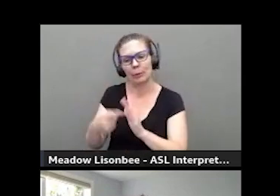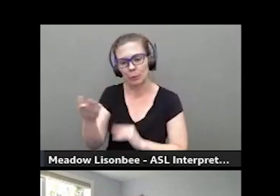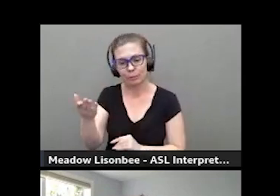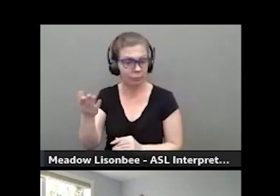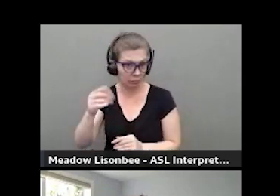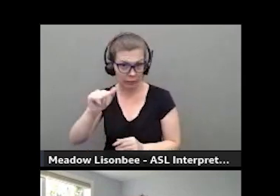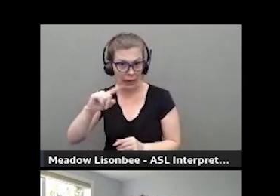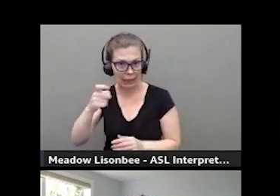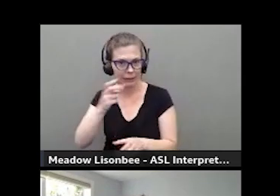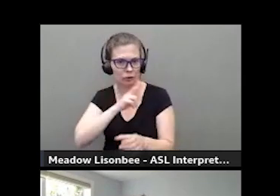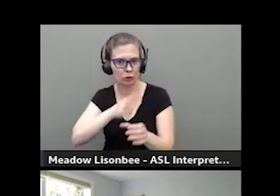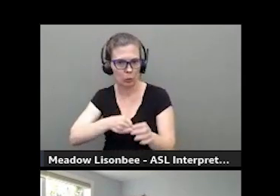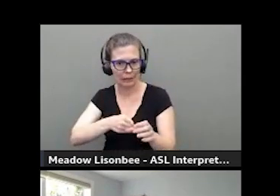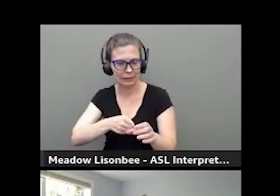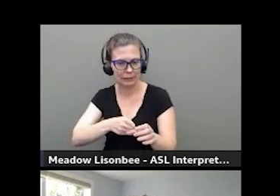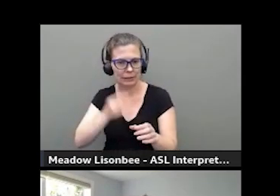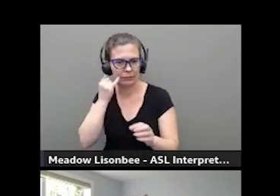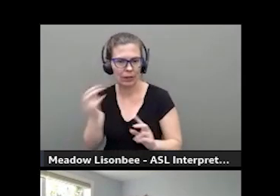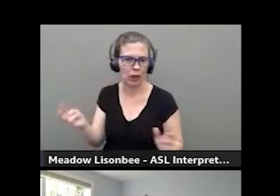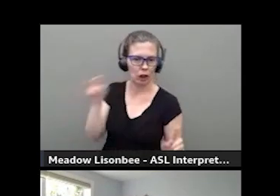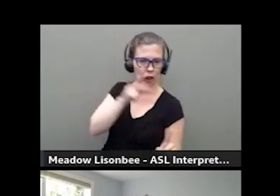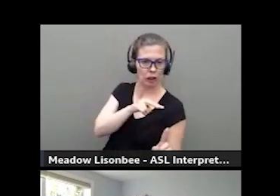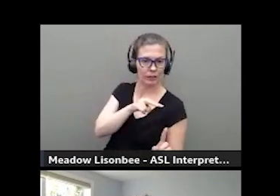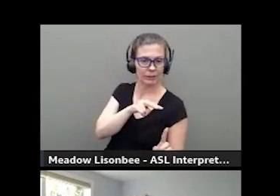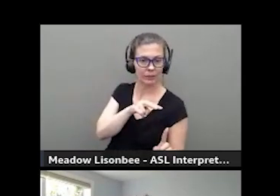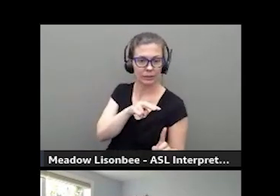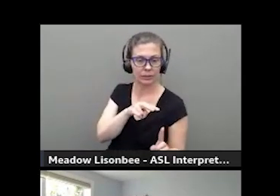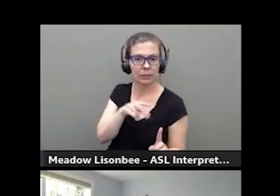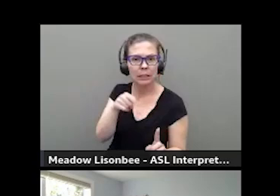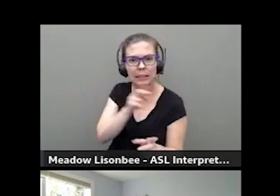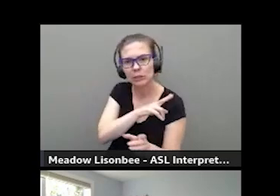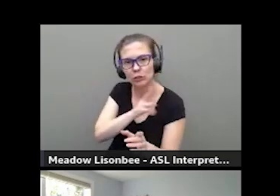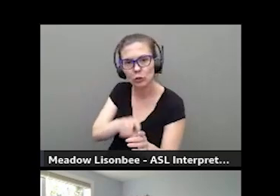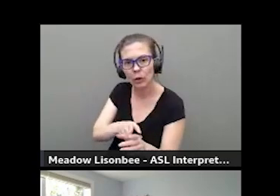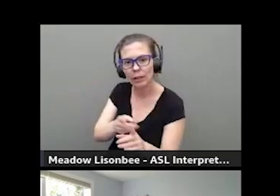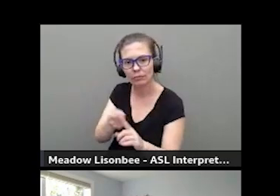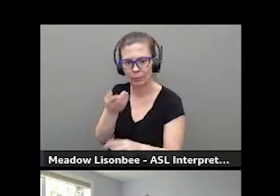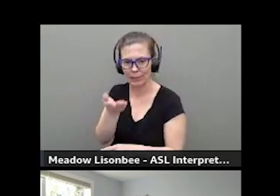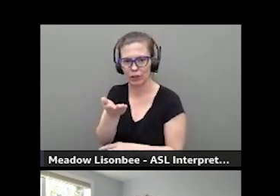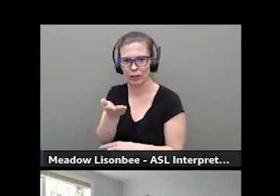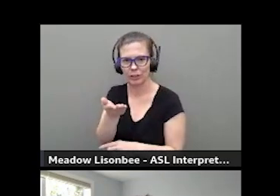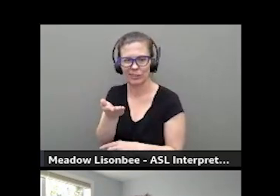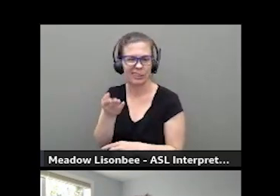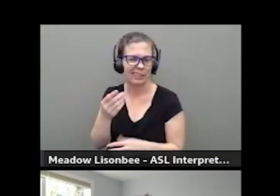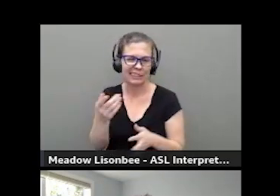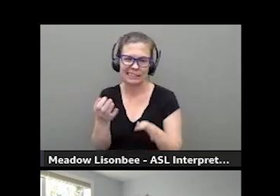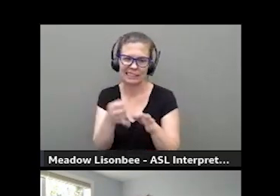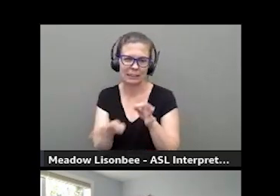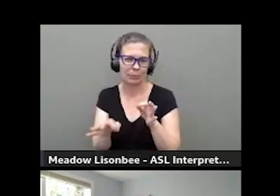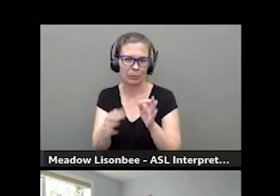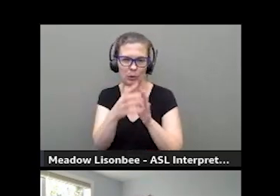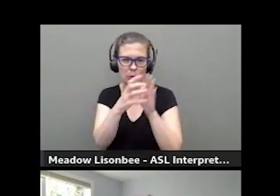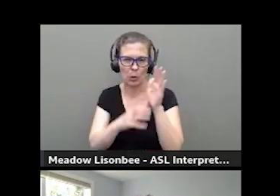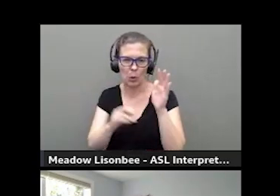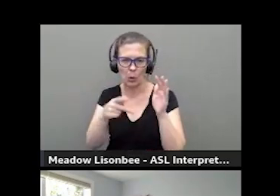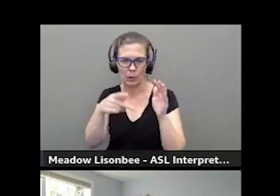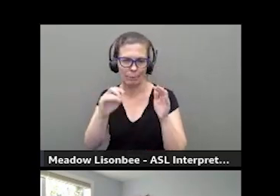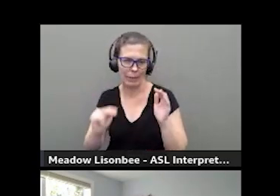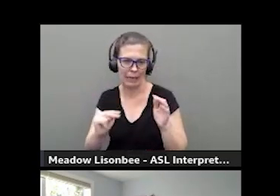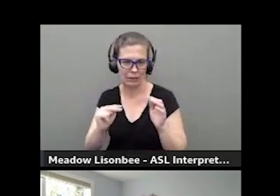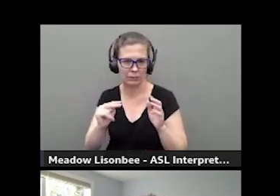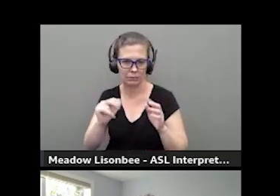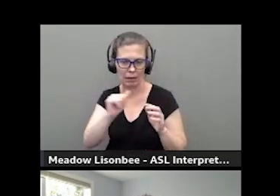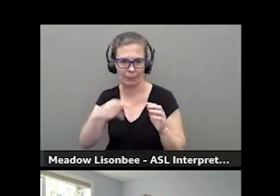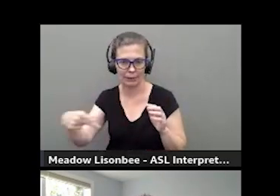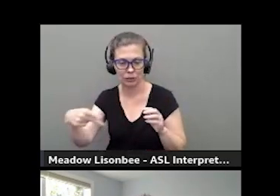Alex joined us on, if I go back over to here, he joined us right from here. And this is a simple CodePen application that